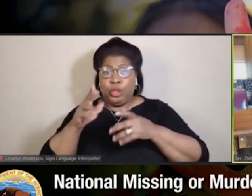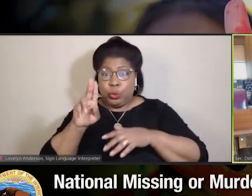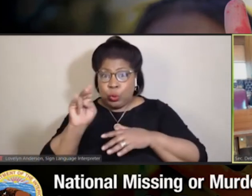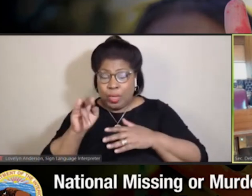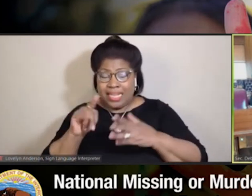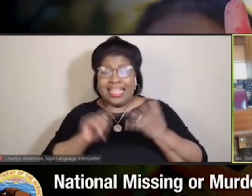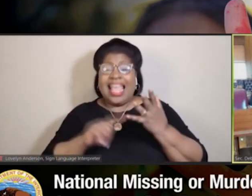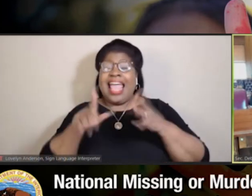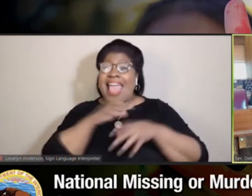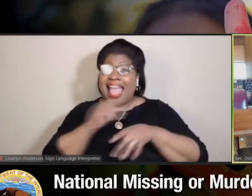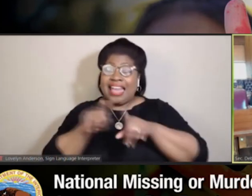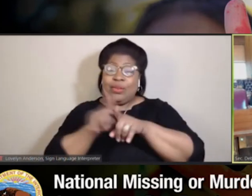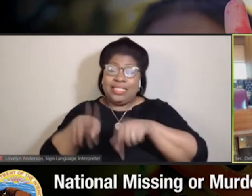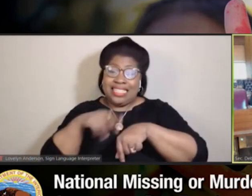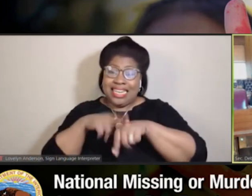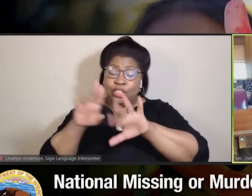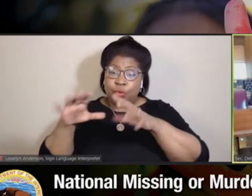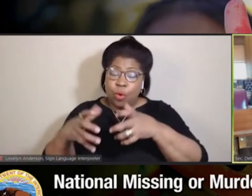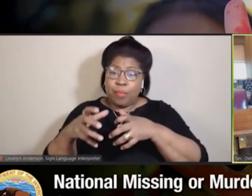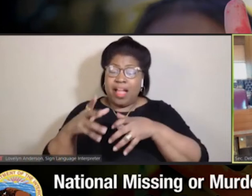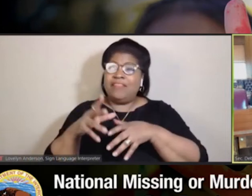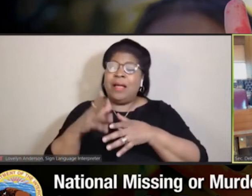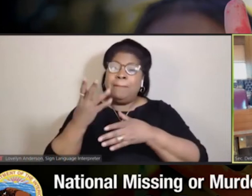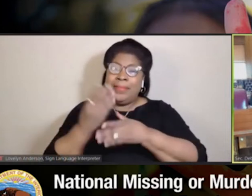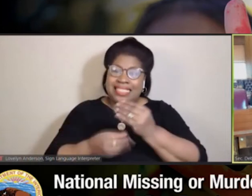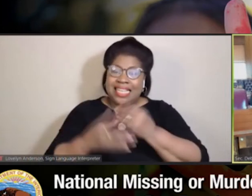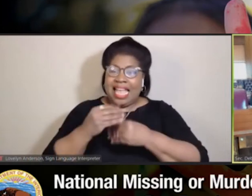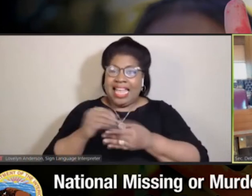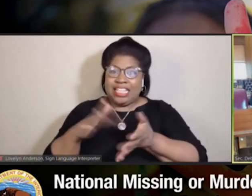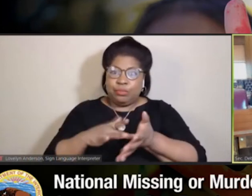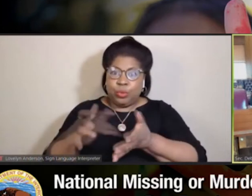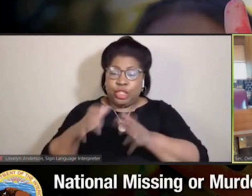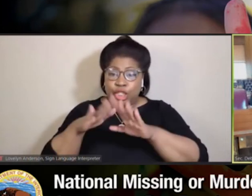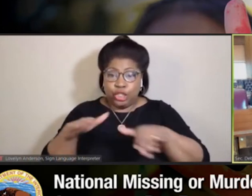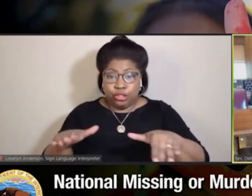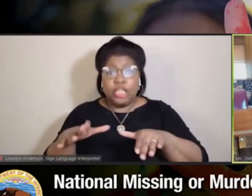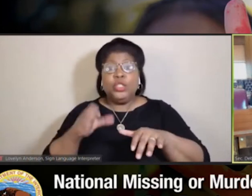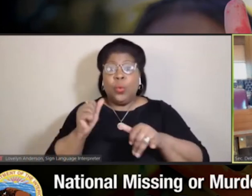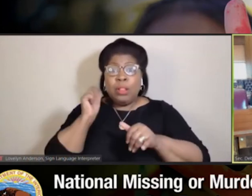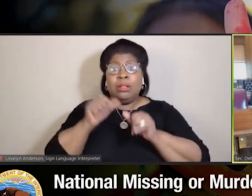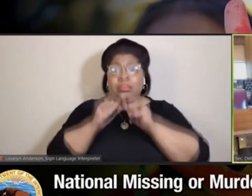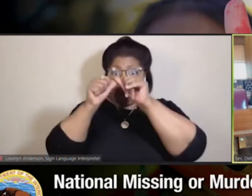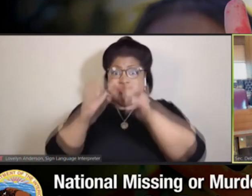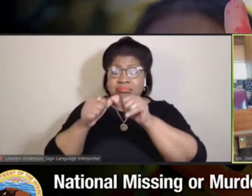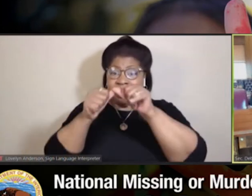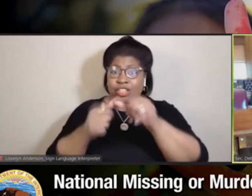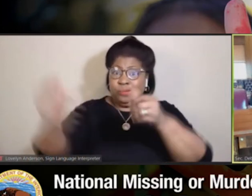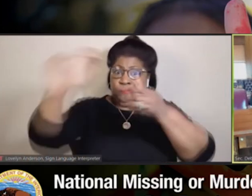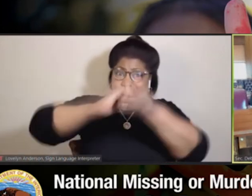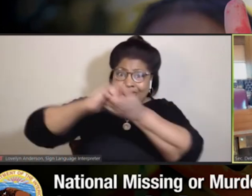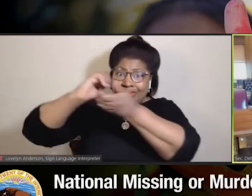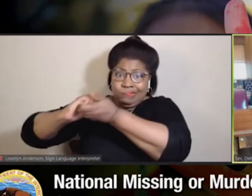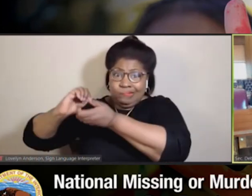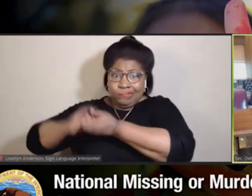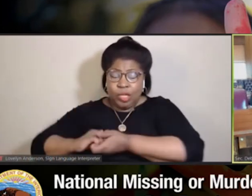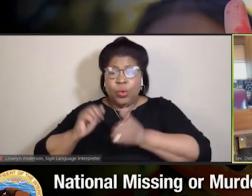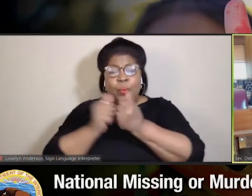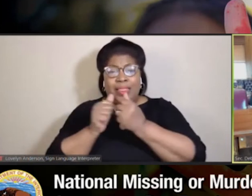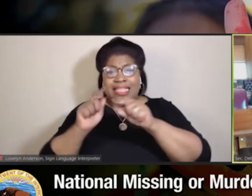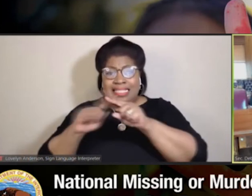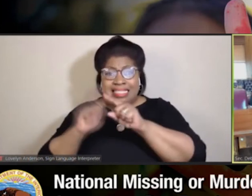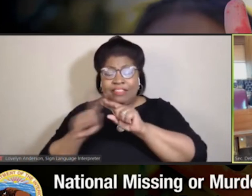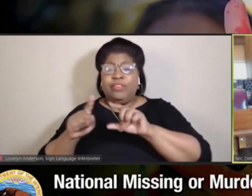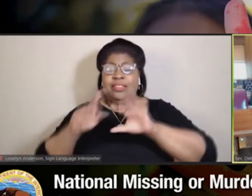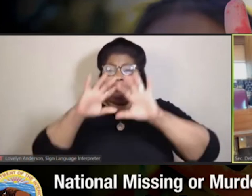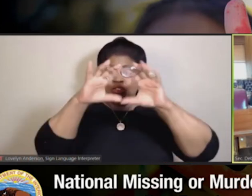unit and Interior will continue to engage in collaborative efforts with tribal, federal, and state stakeholders to